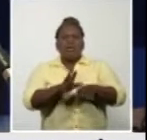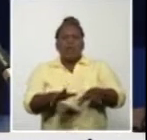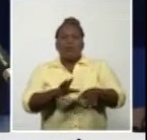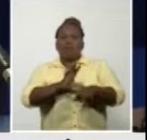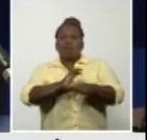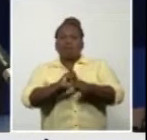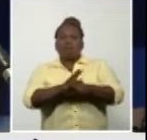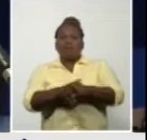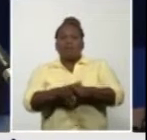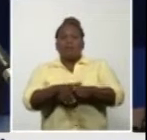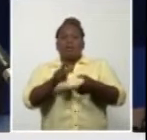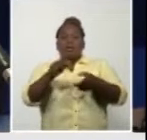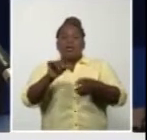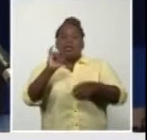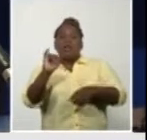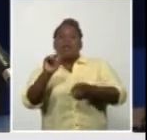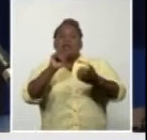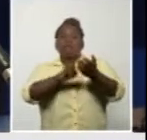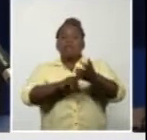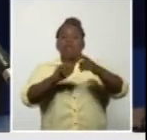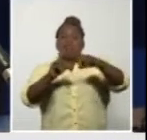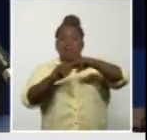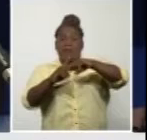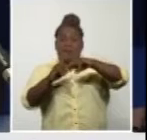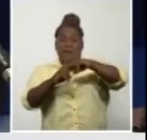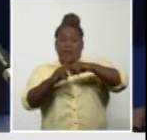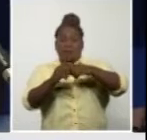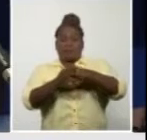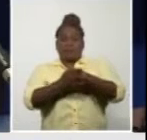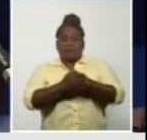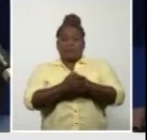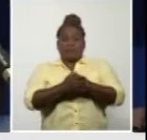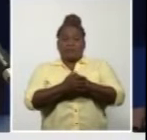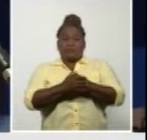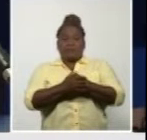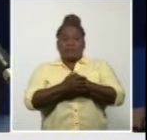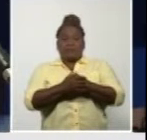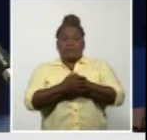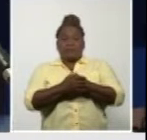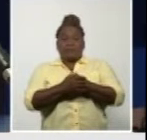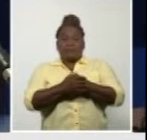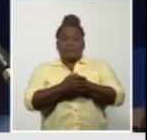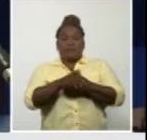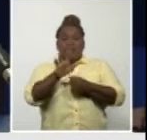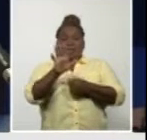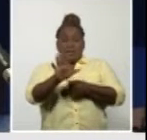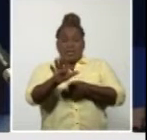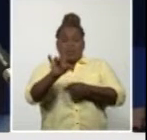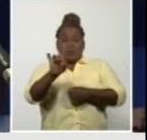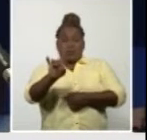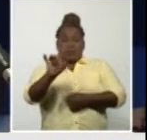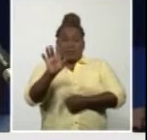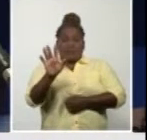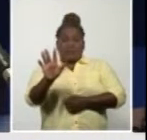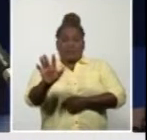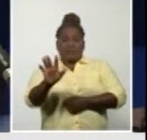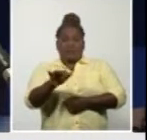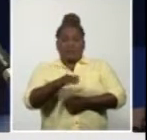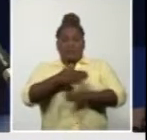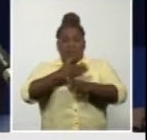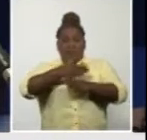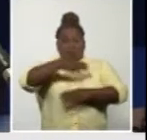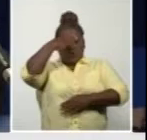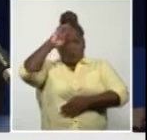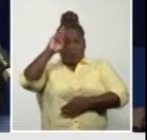1,378 samples were processed for the detection of SARS-CoV-2 and COVID-19. At the